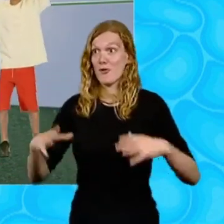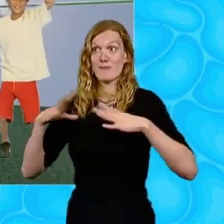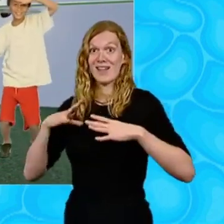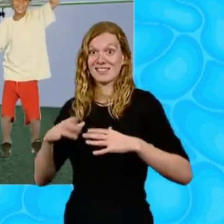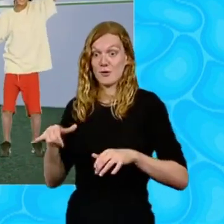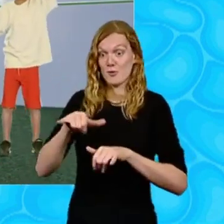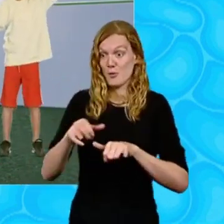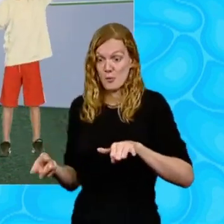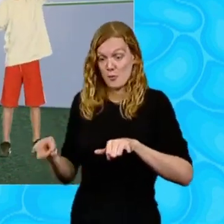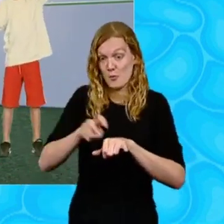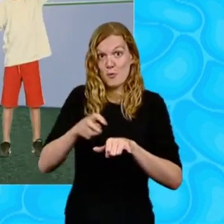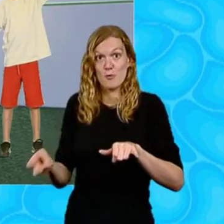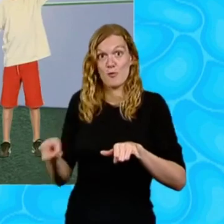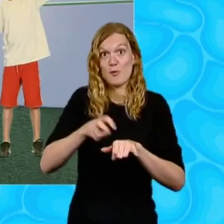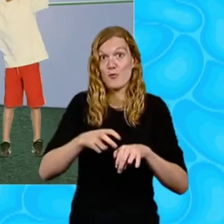the airport.